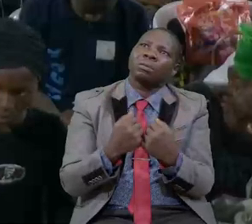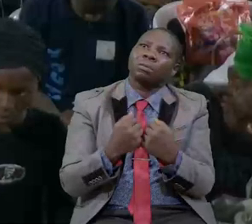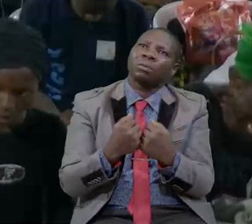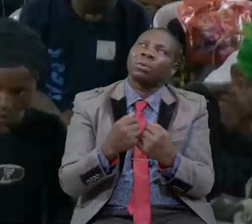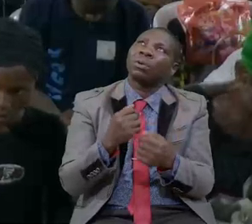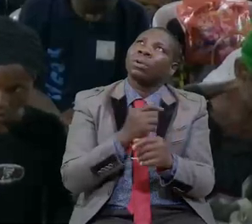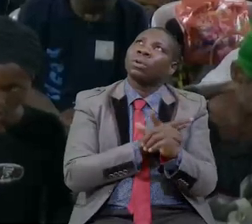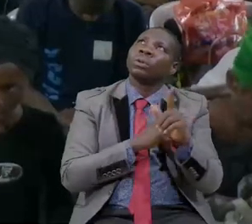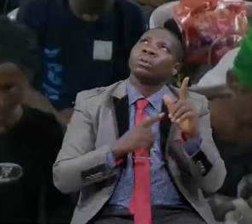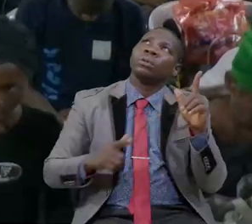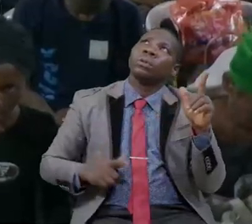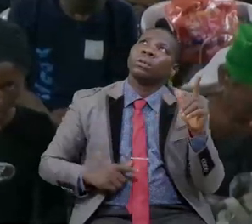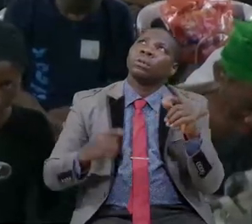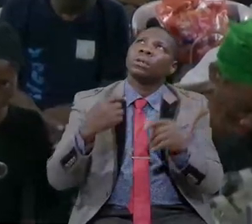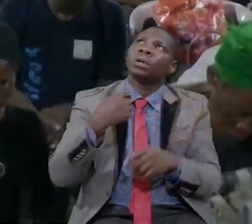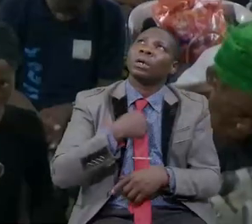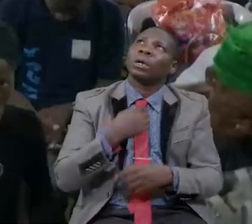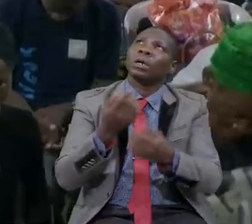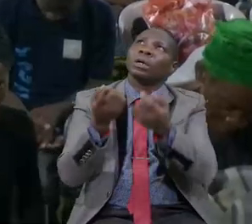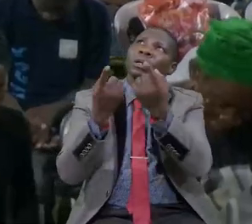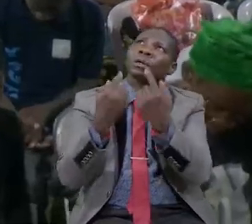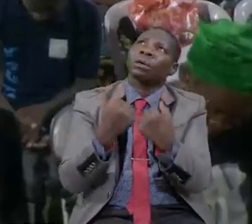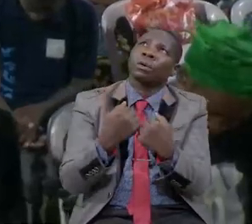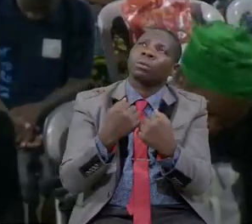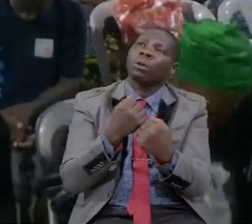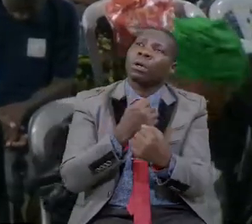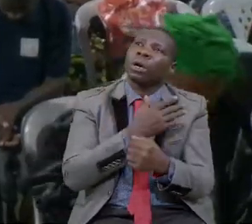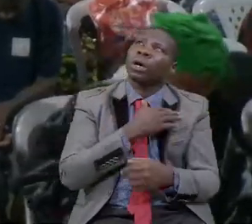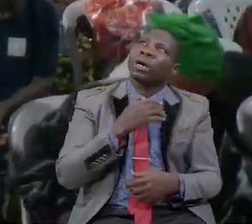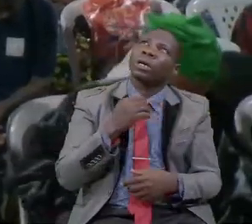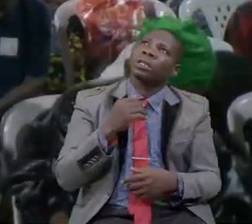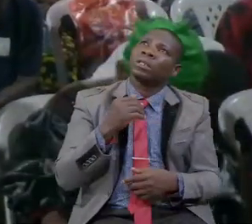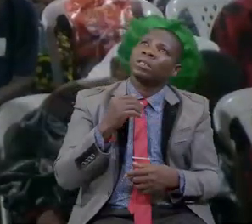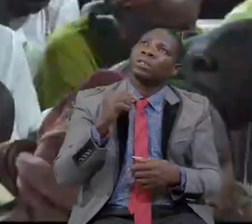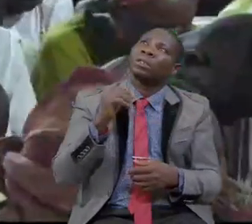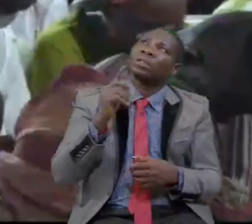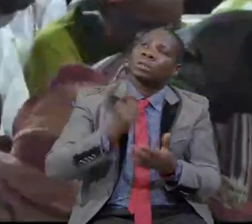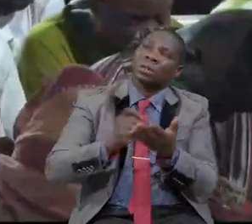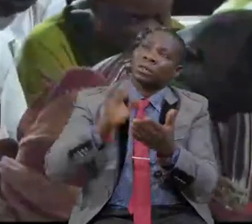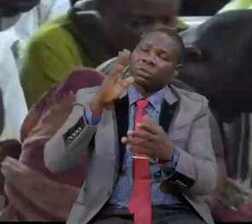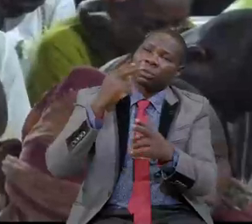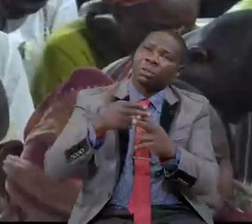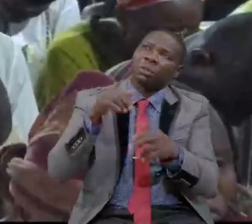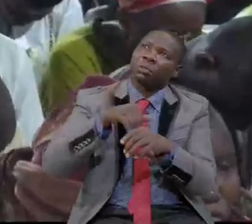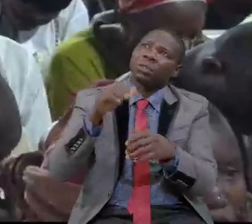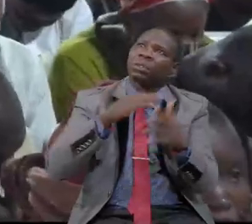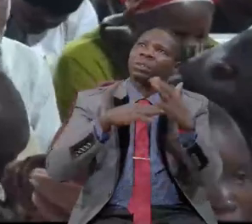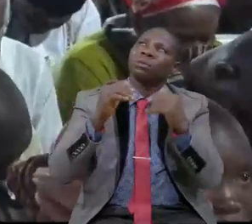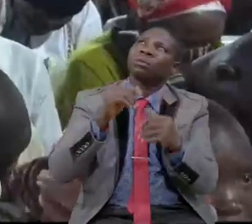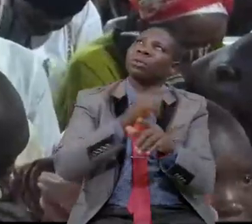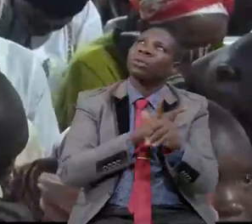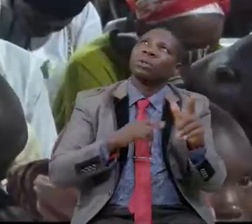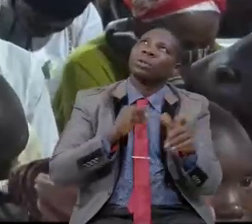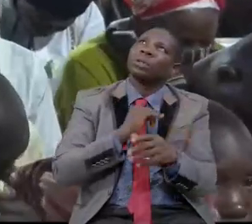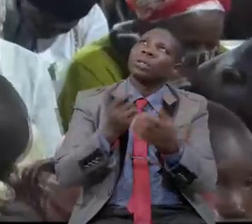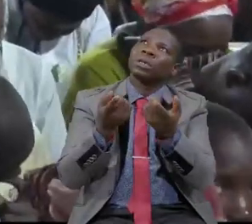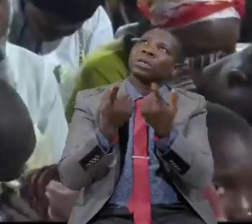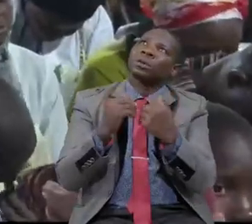Lord, I come. And you write your name in heaven. Lord, I come. I abandon my